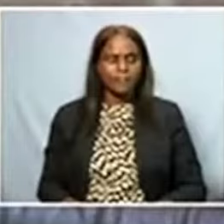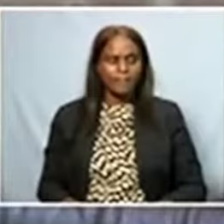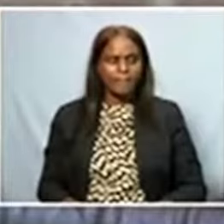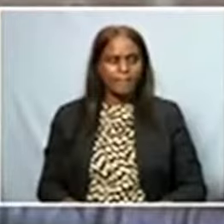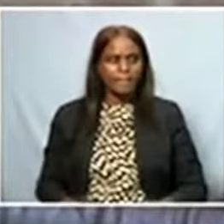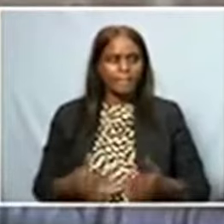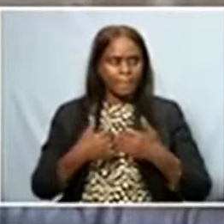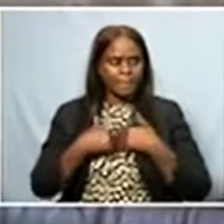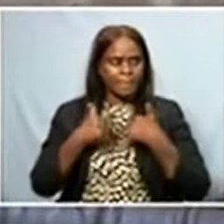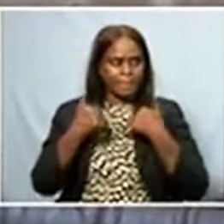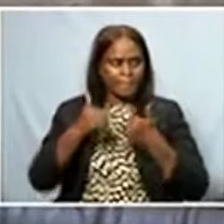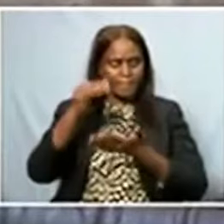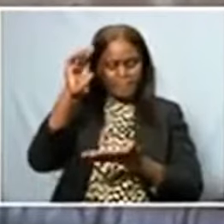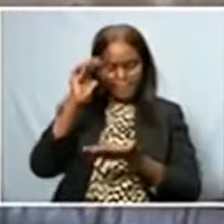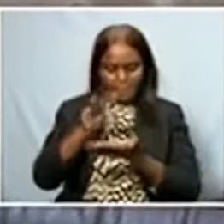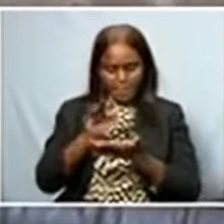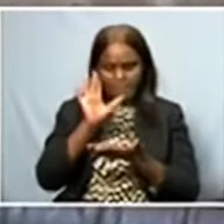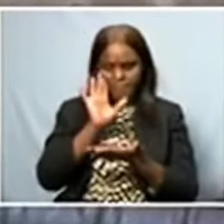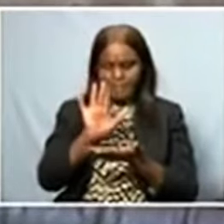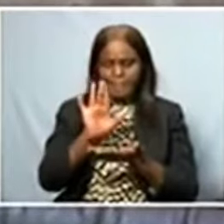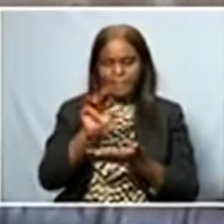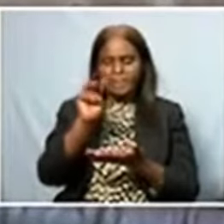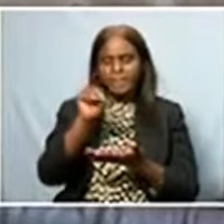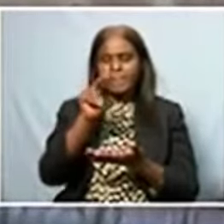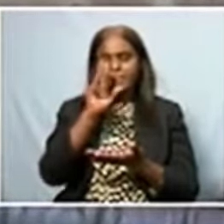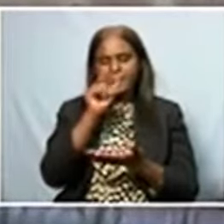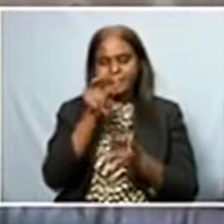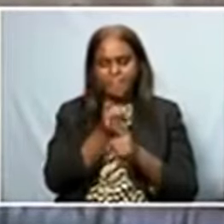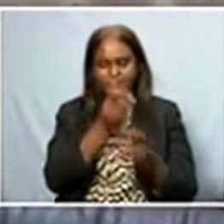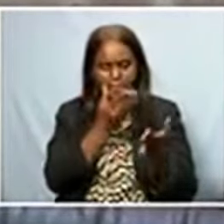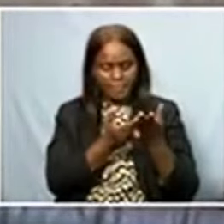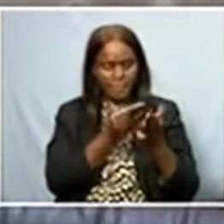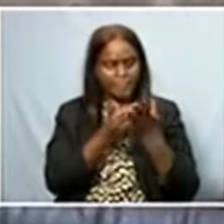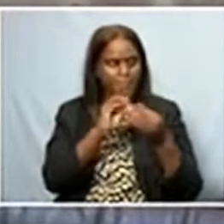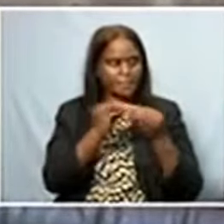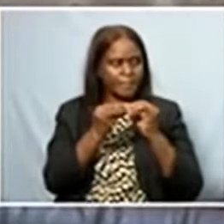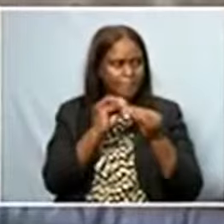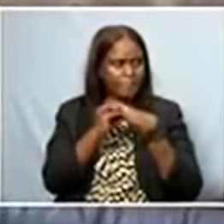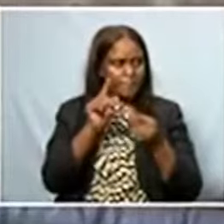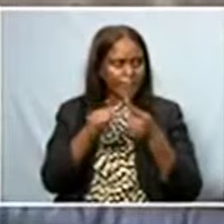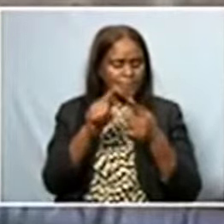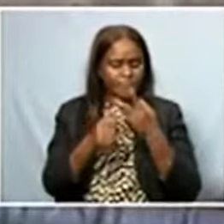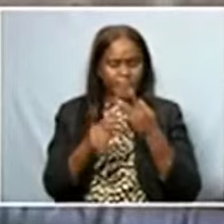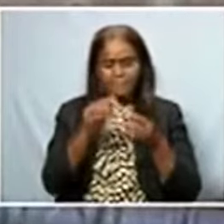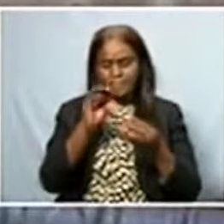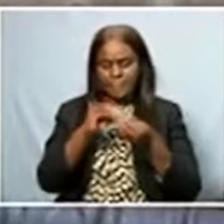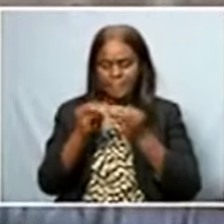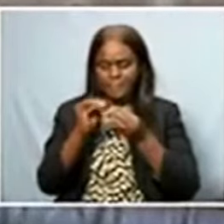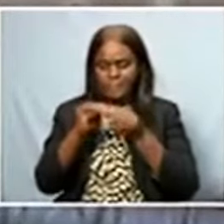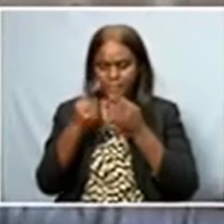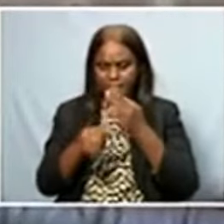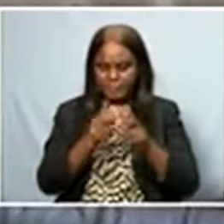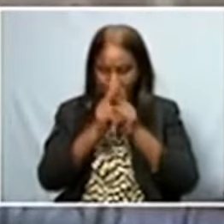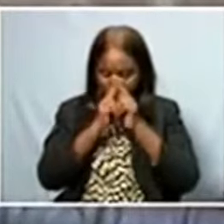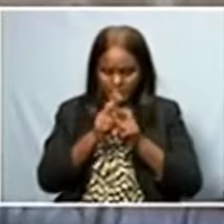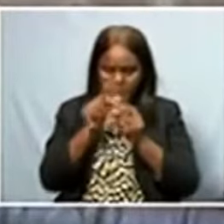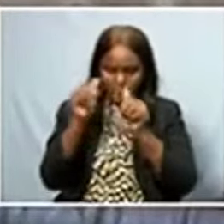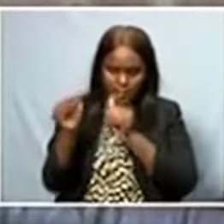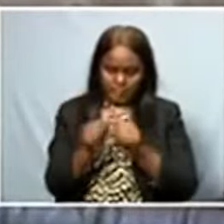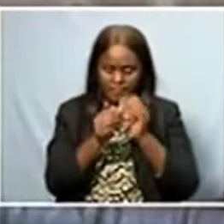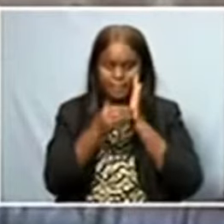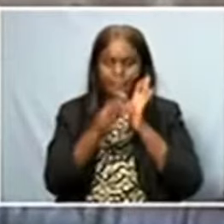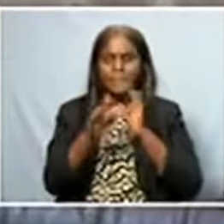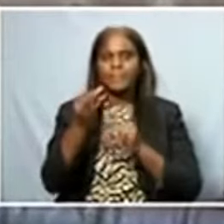There is now a reduction, Mr. Speaker, from this figure to the figure that the Honorable Acting Leader